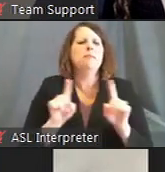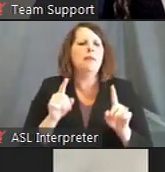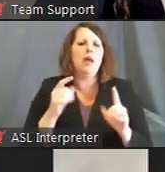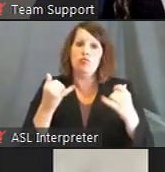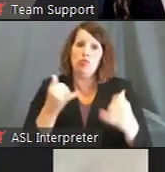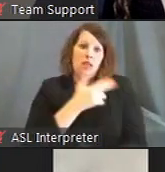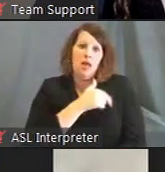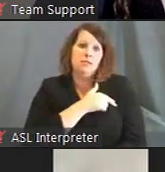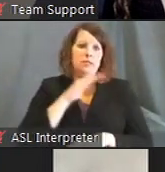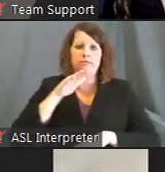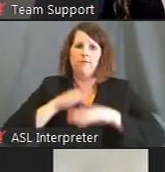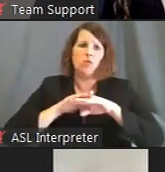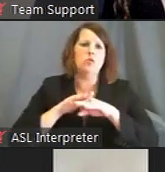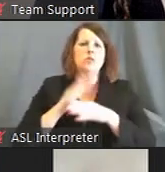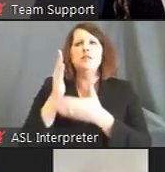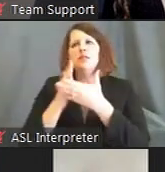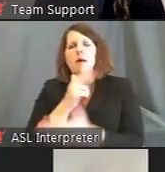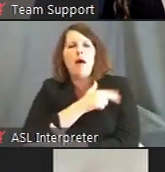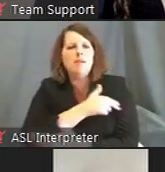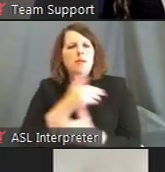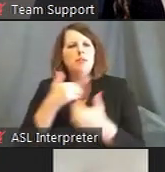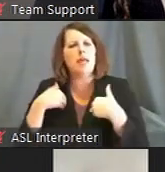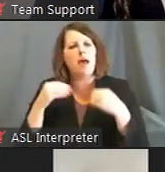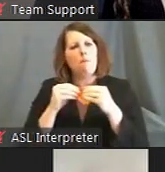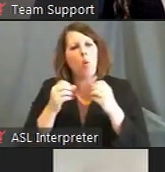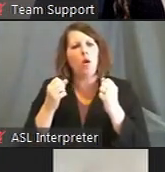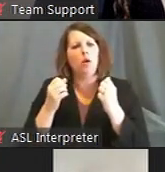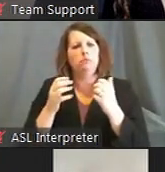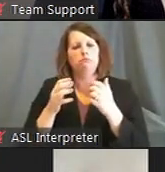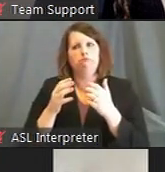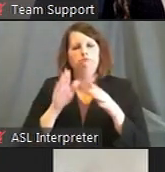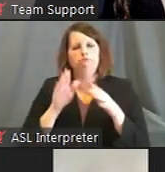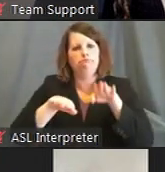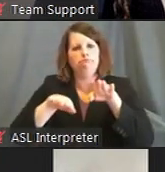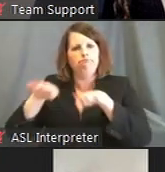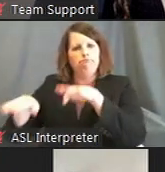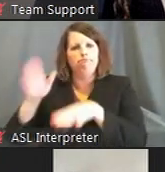have greater capacity than others, so it's kind of an average that we look at.